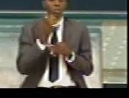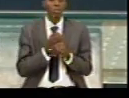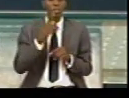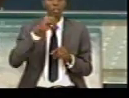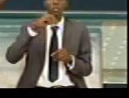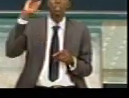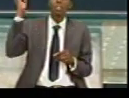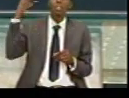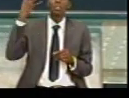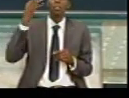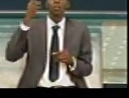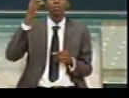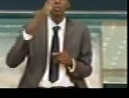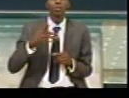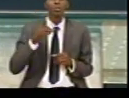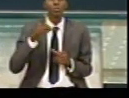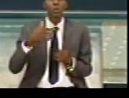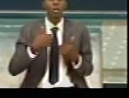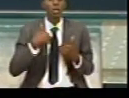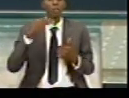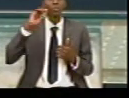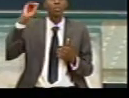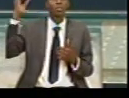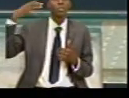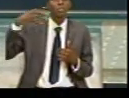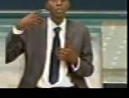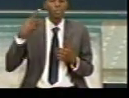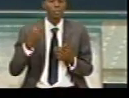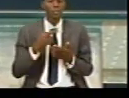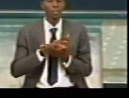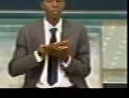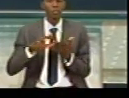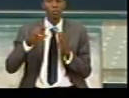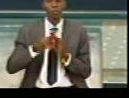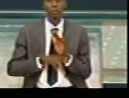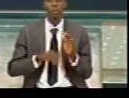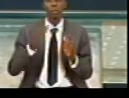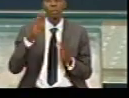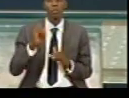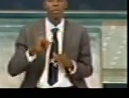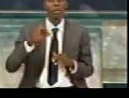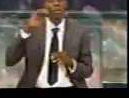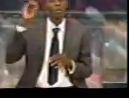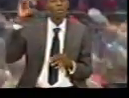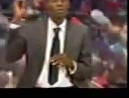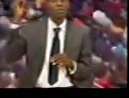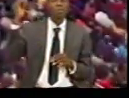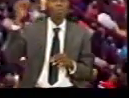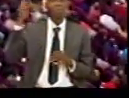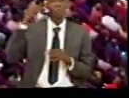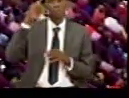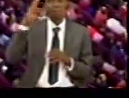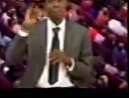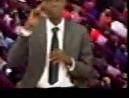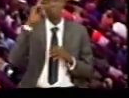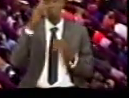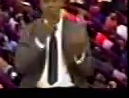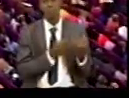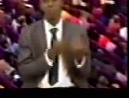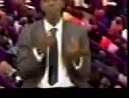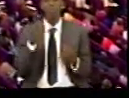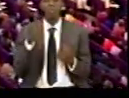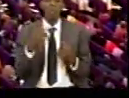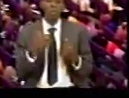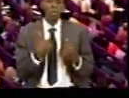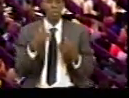God. You have grace, you have the righteousness by faith. You have faith, you walk by